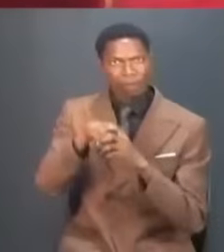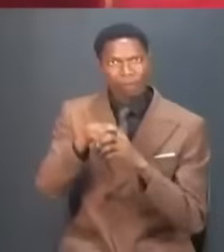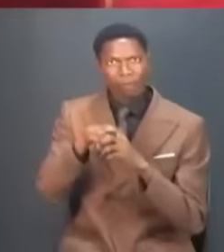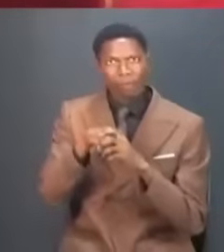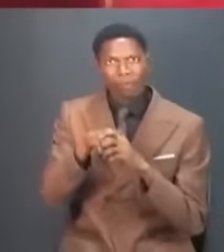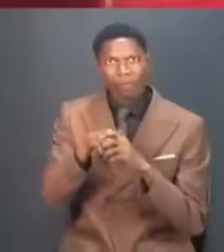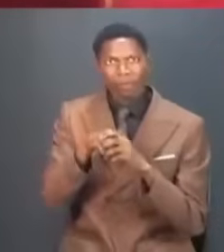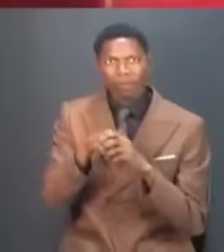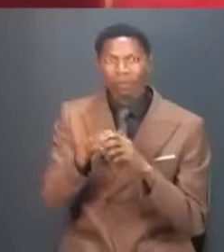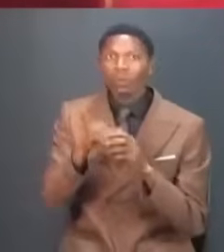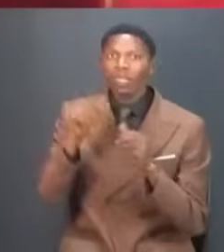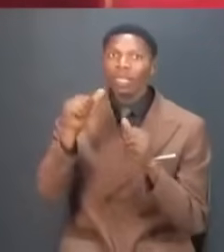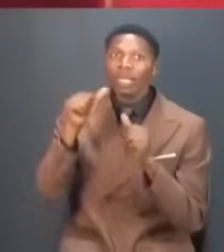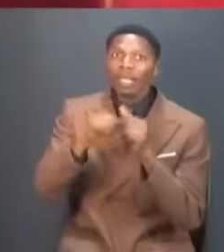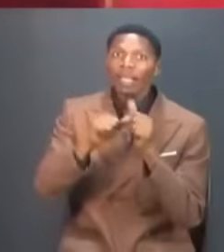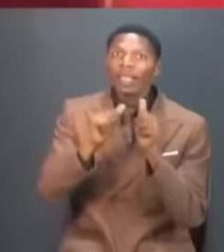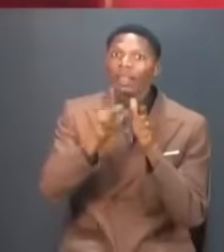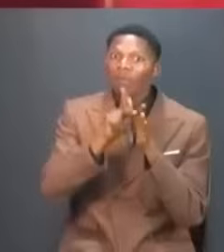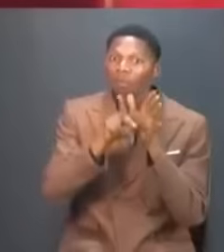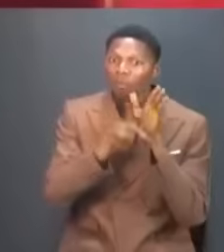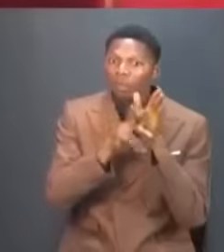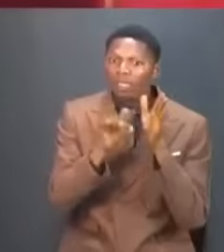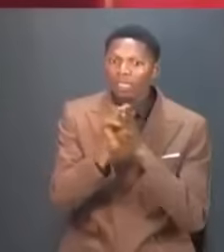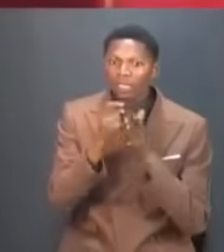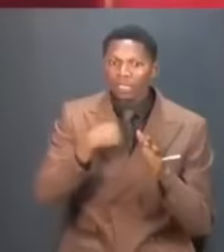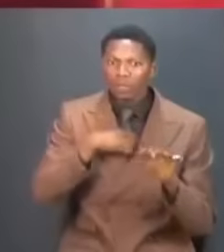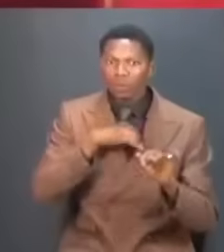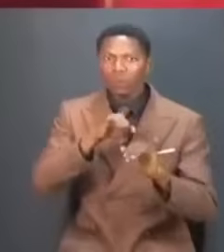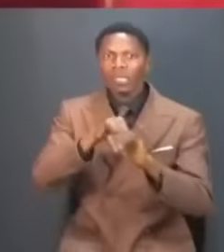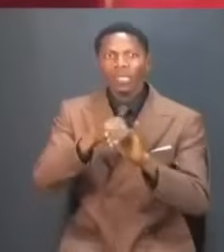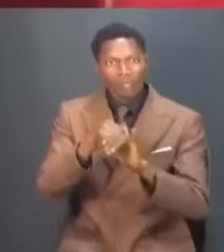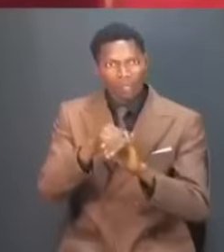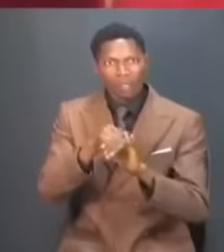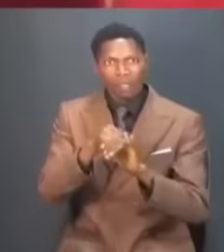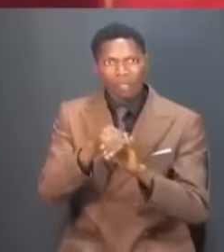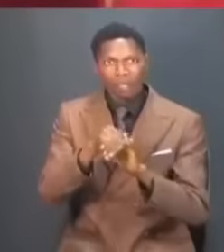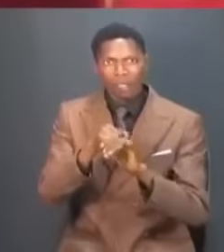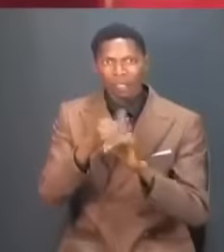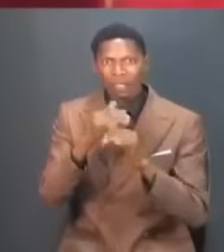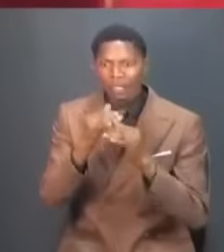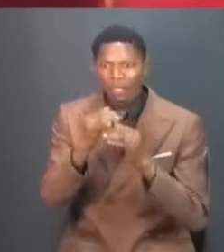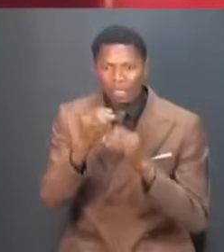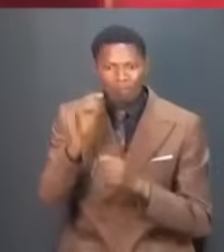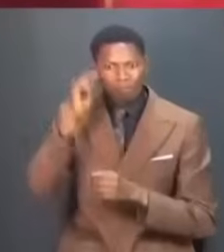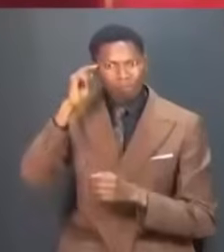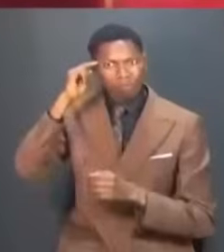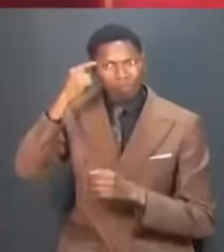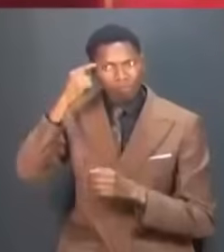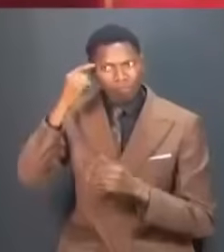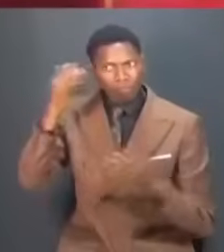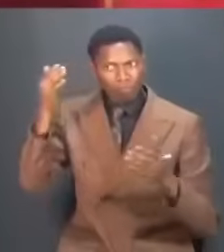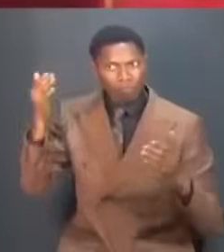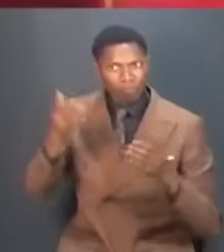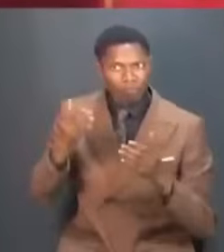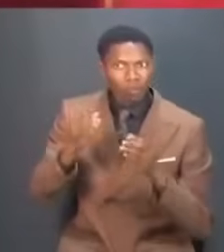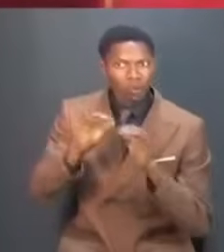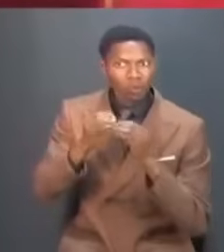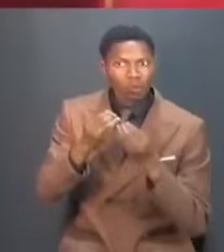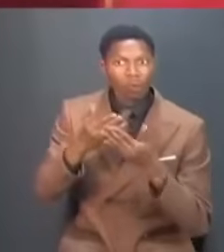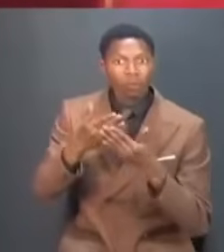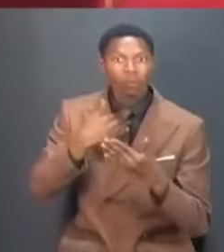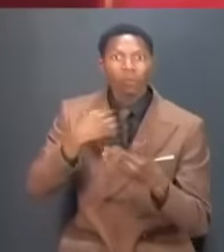on every policy that we are implementing. In fact, on assumption of office, before we